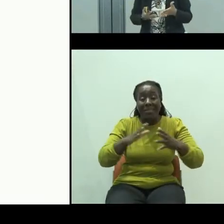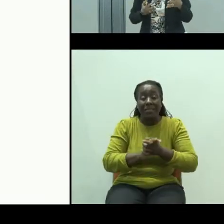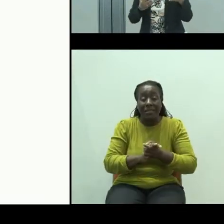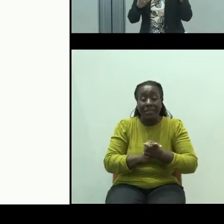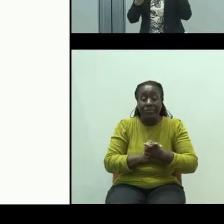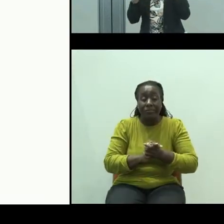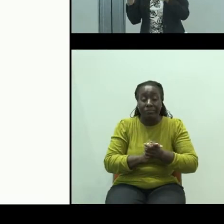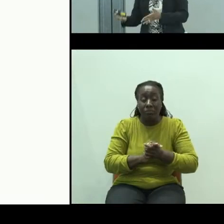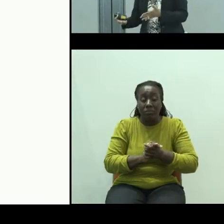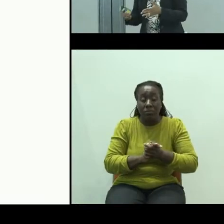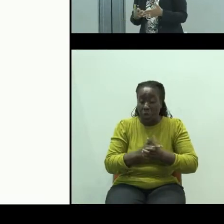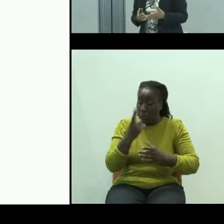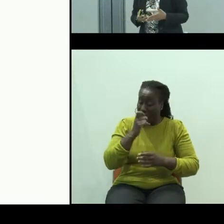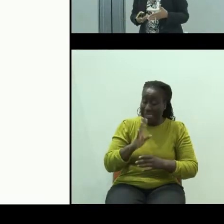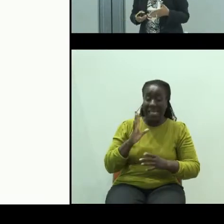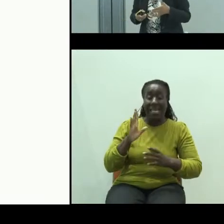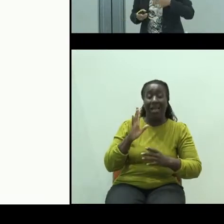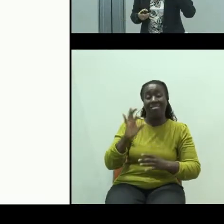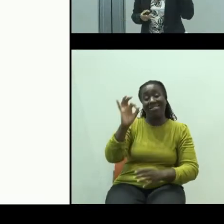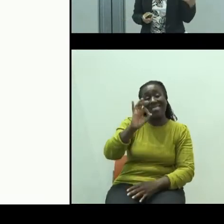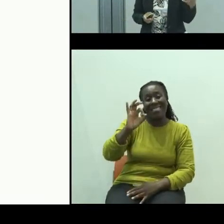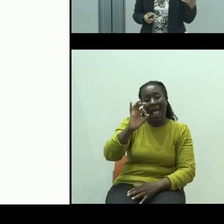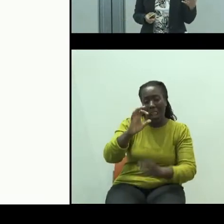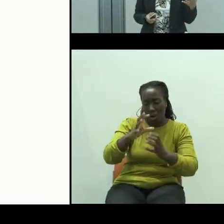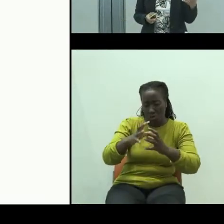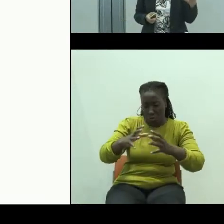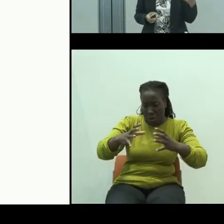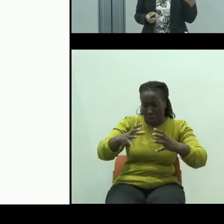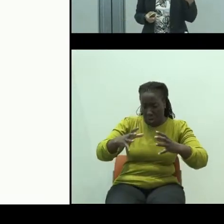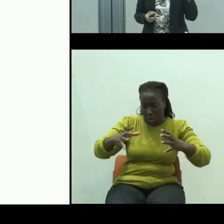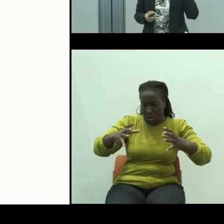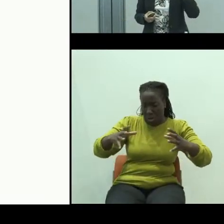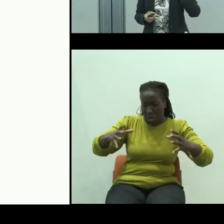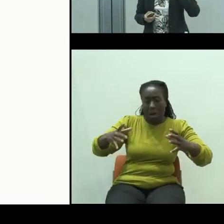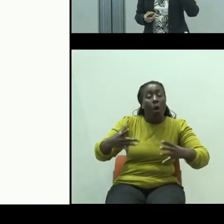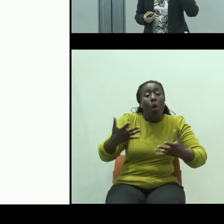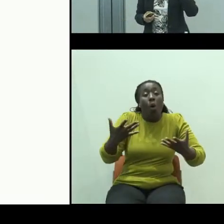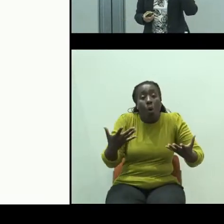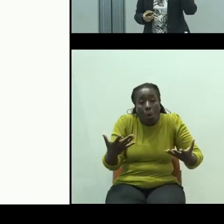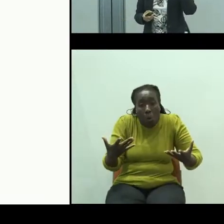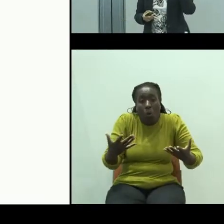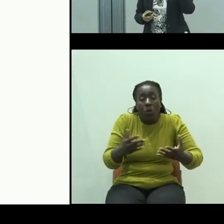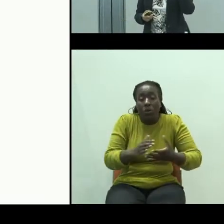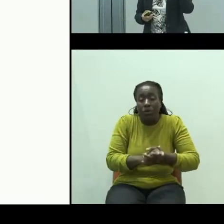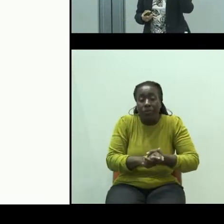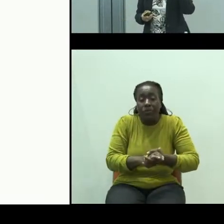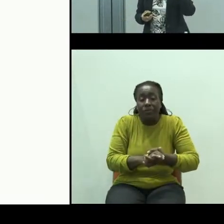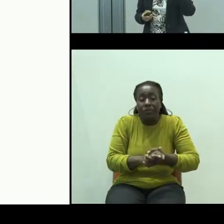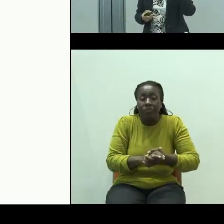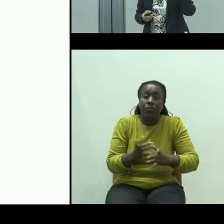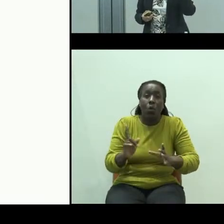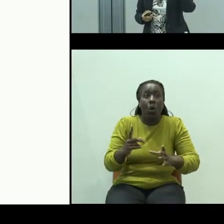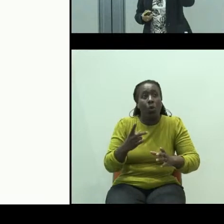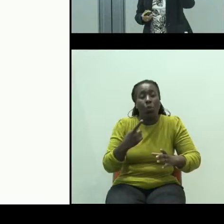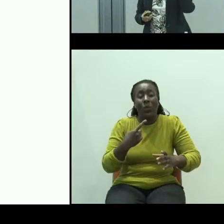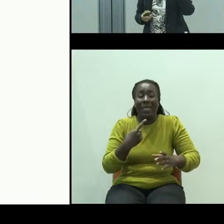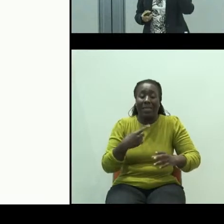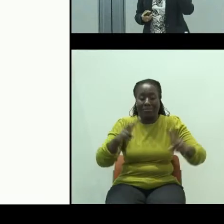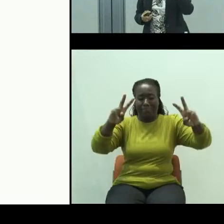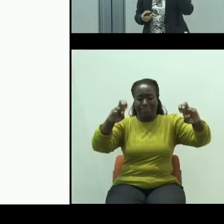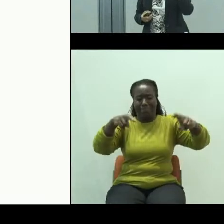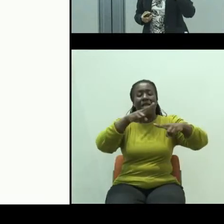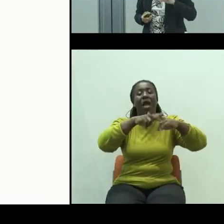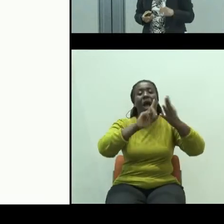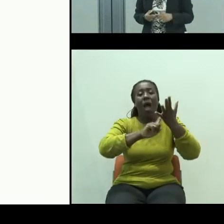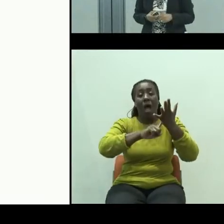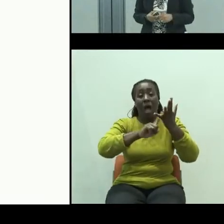indicated of the cell growing, or to be able to have what we call flux, or essentially have